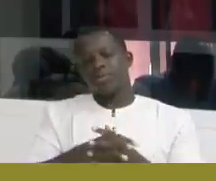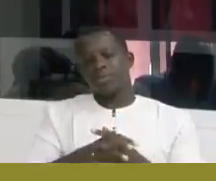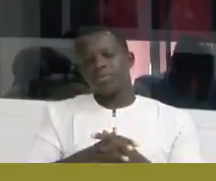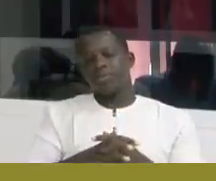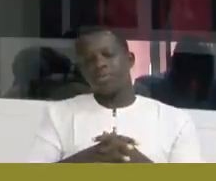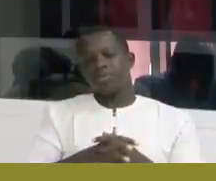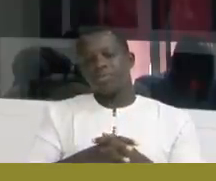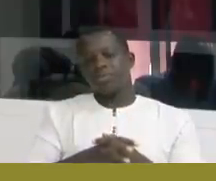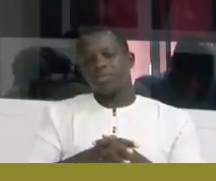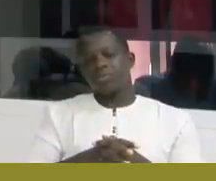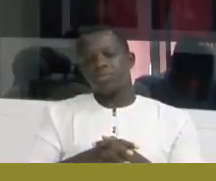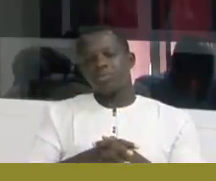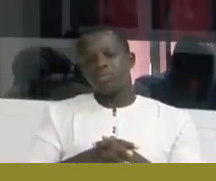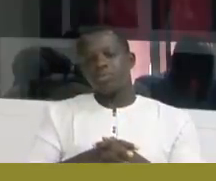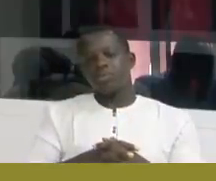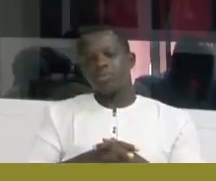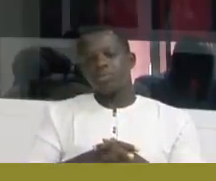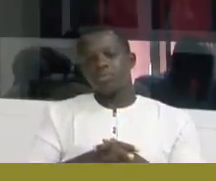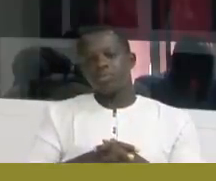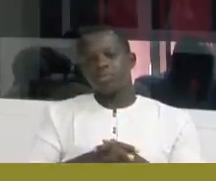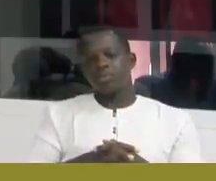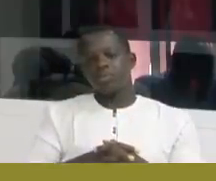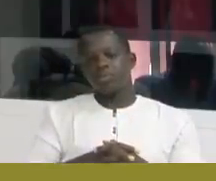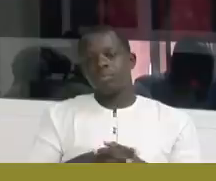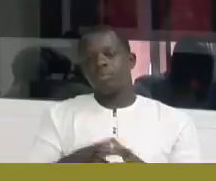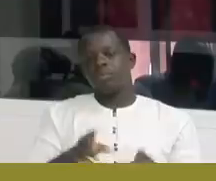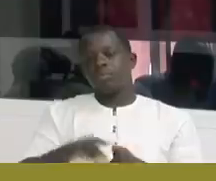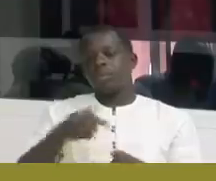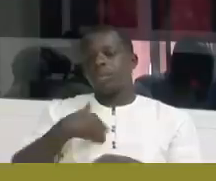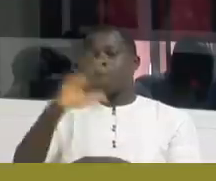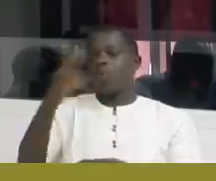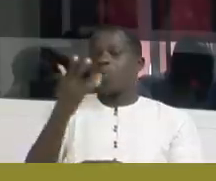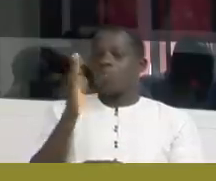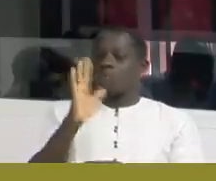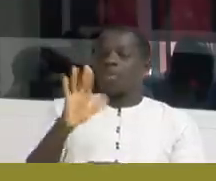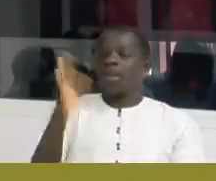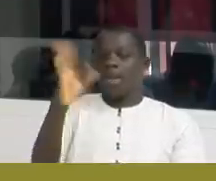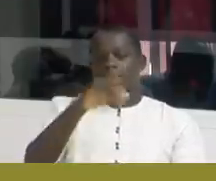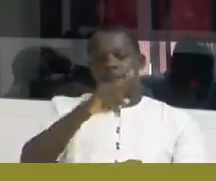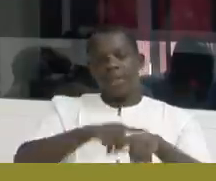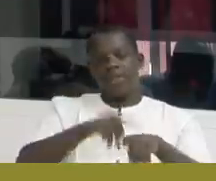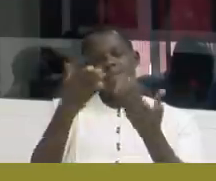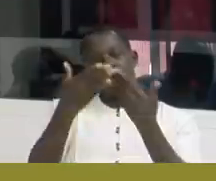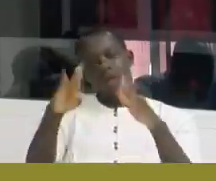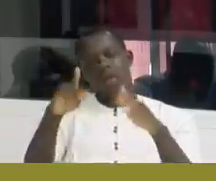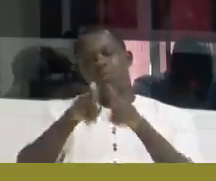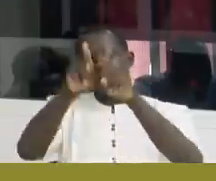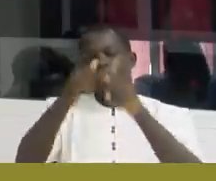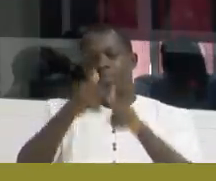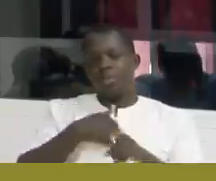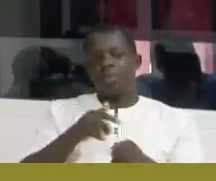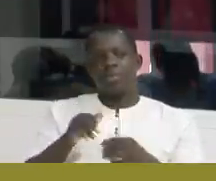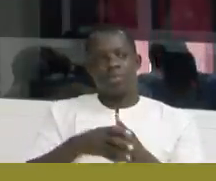and I will wait for any time that you are ready with me and